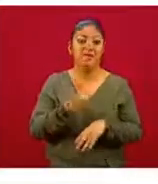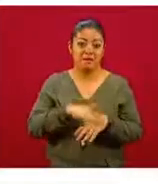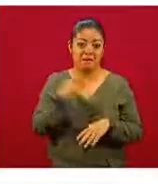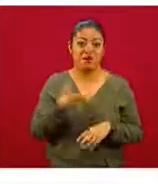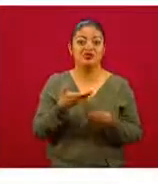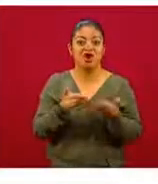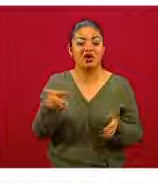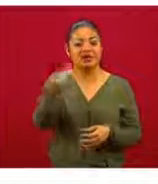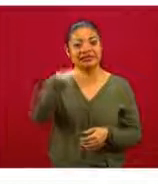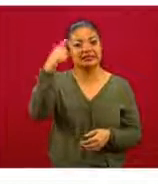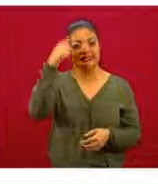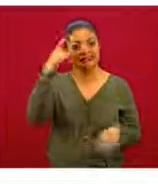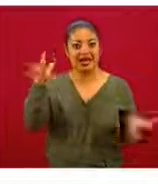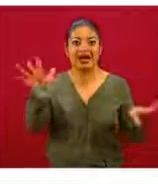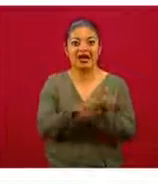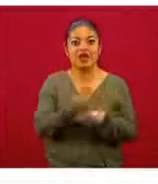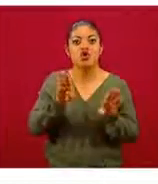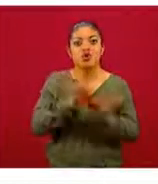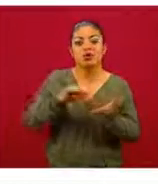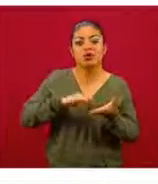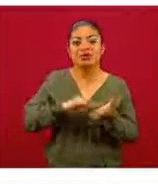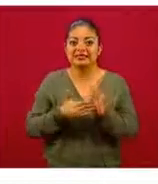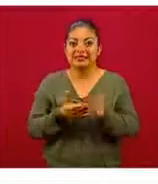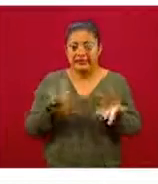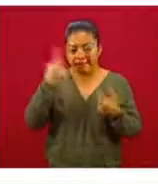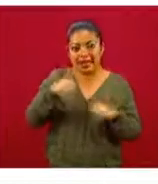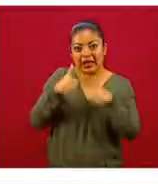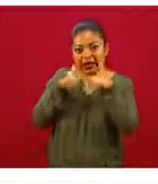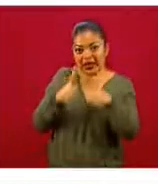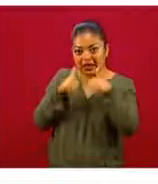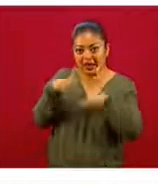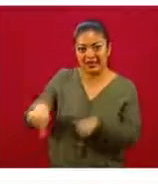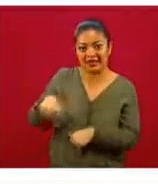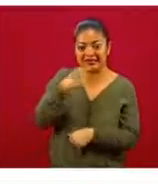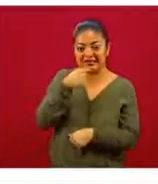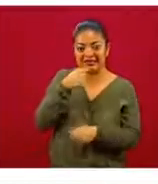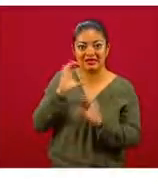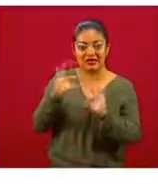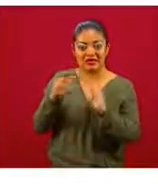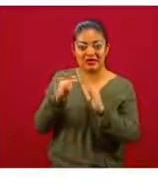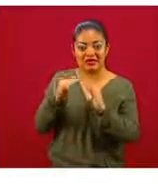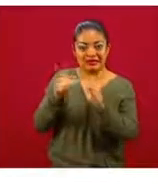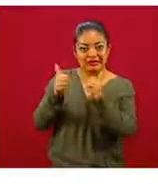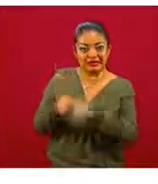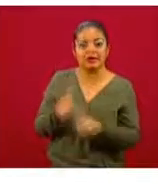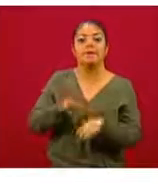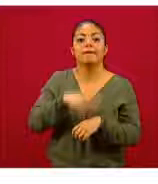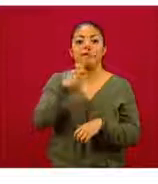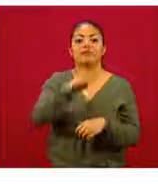steam. But we have to look for ways that we can do that at home.